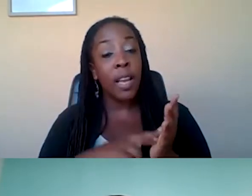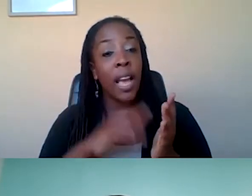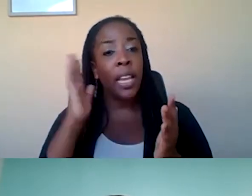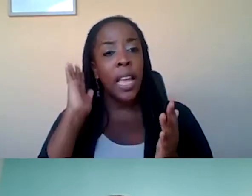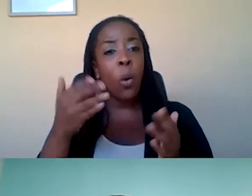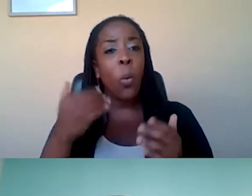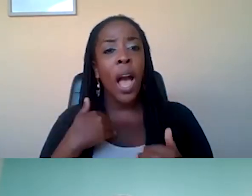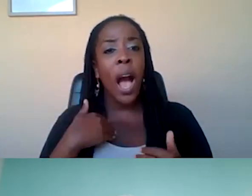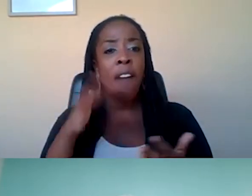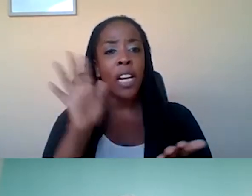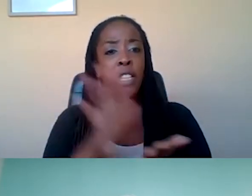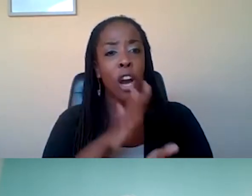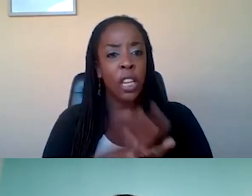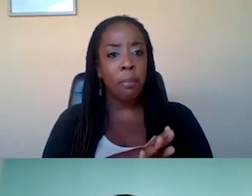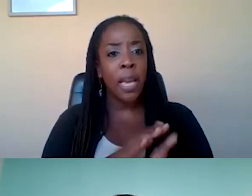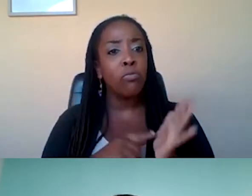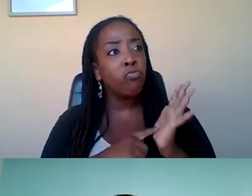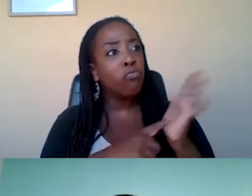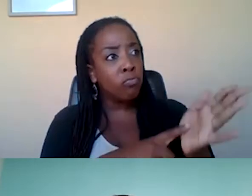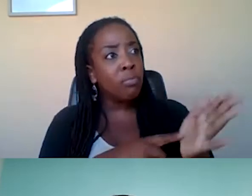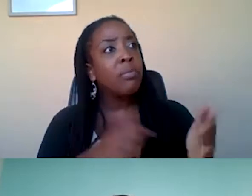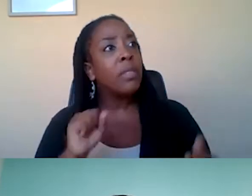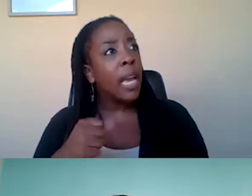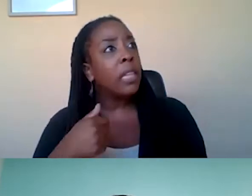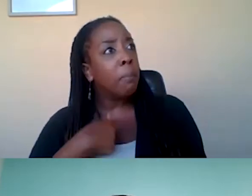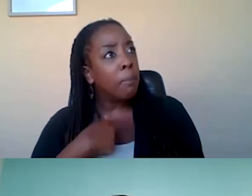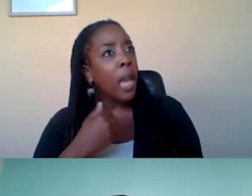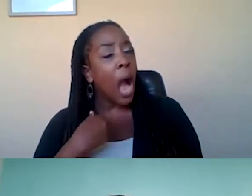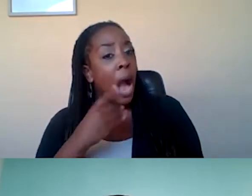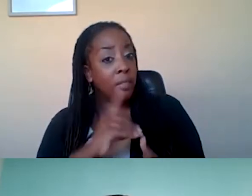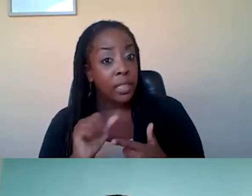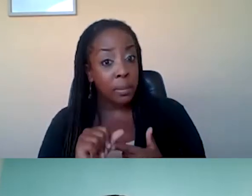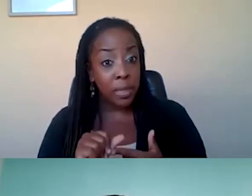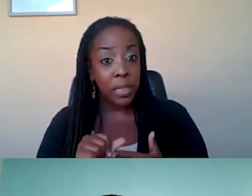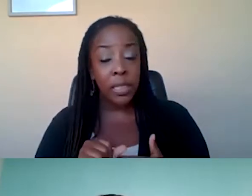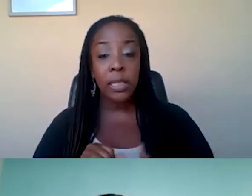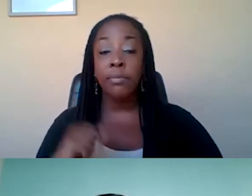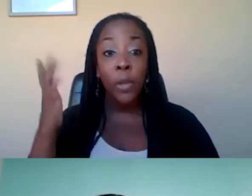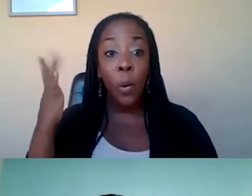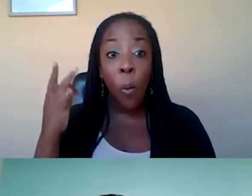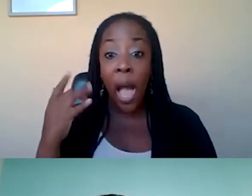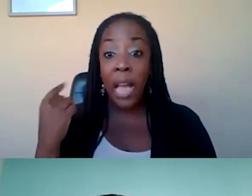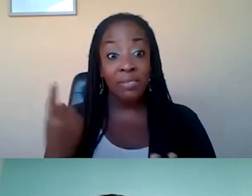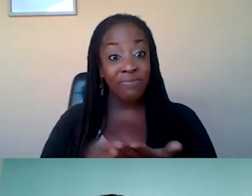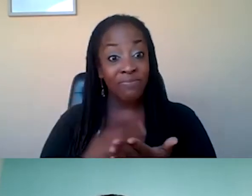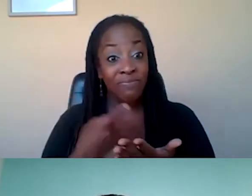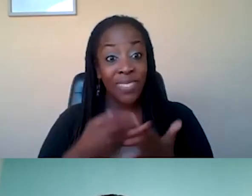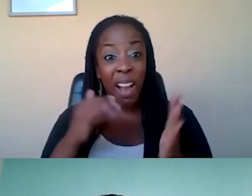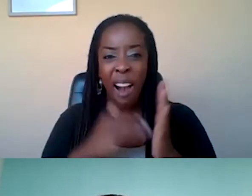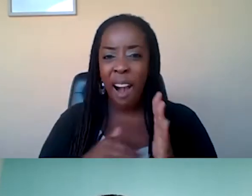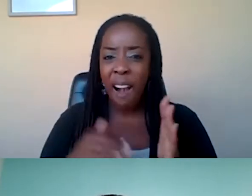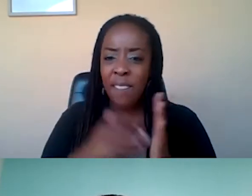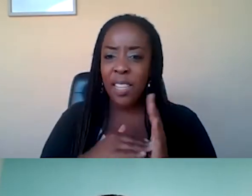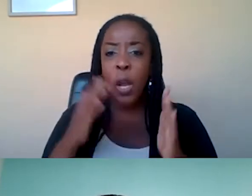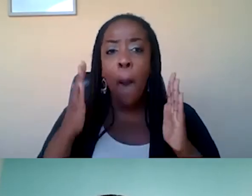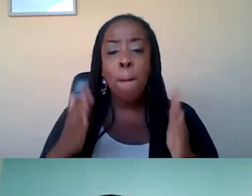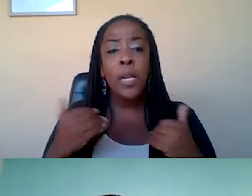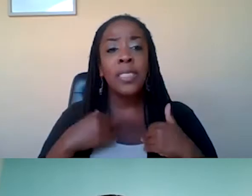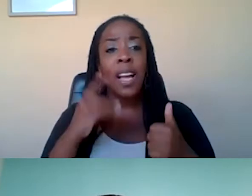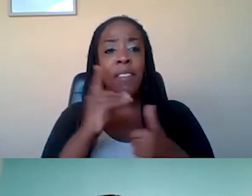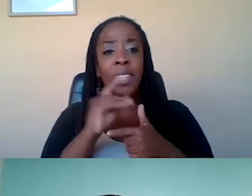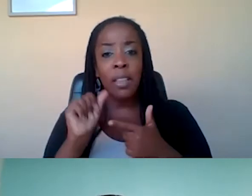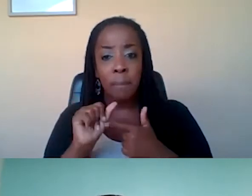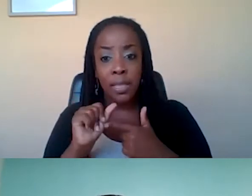that verifies their disability, because very often there are persons who have disabilities, but because the disability